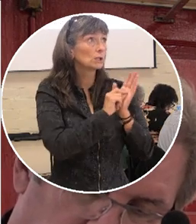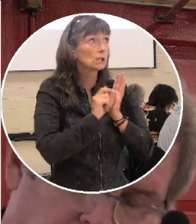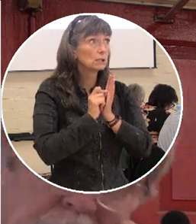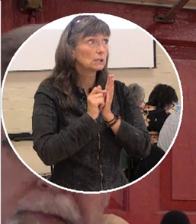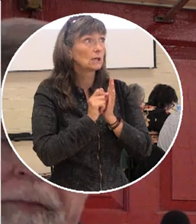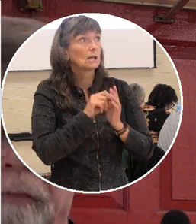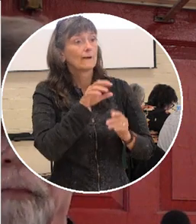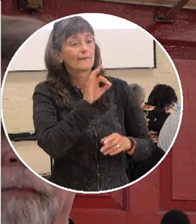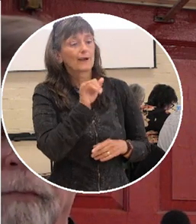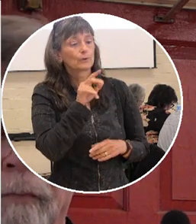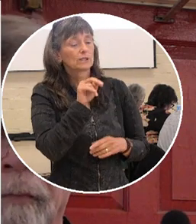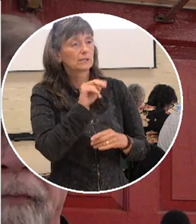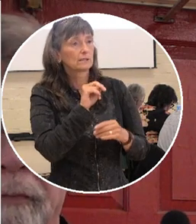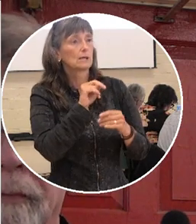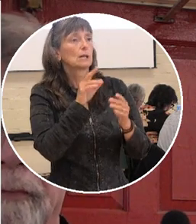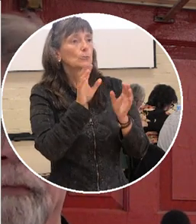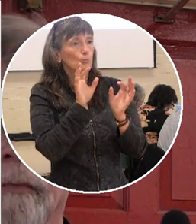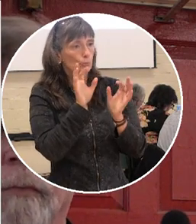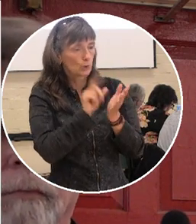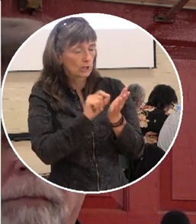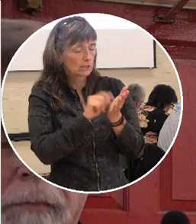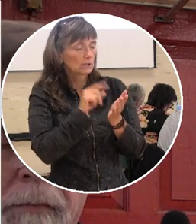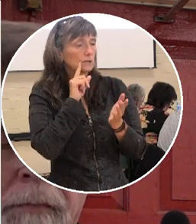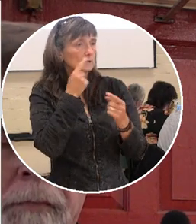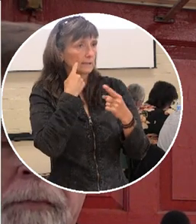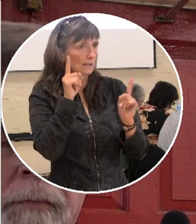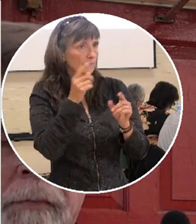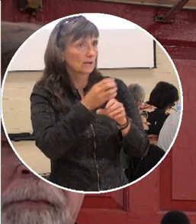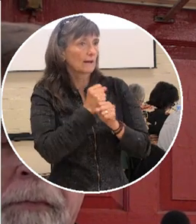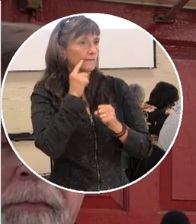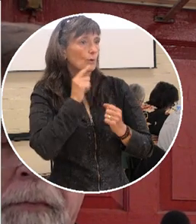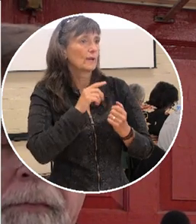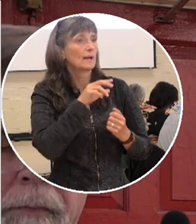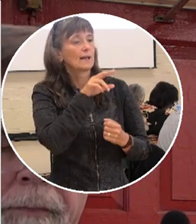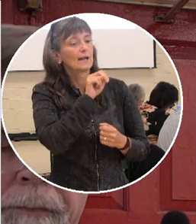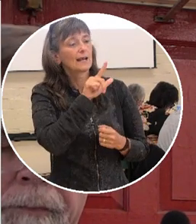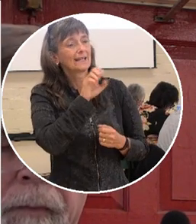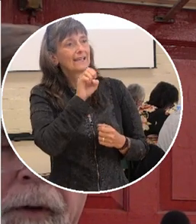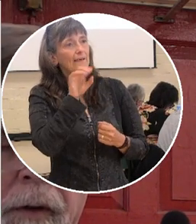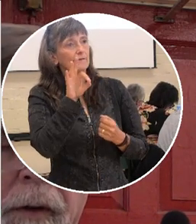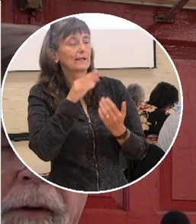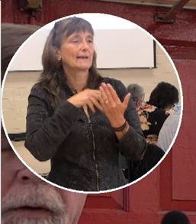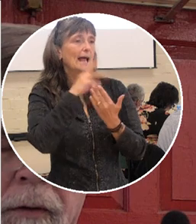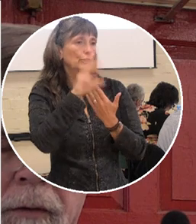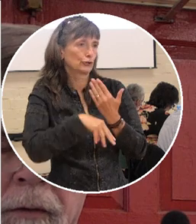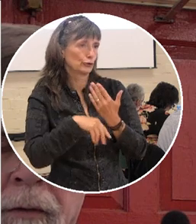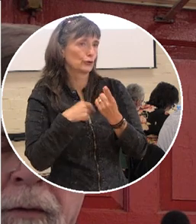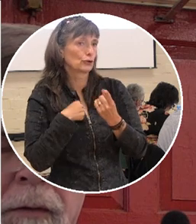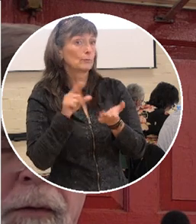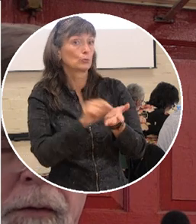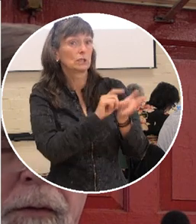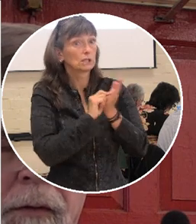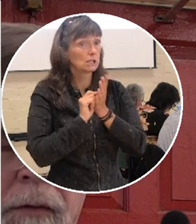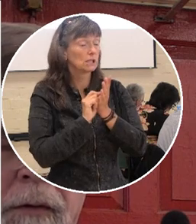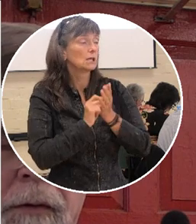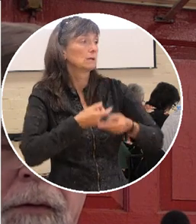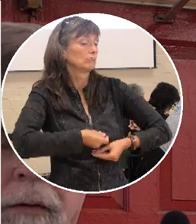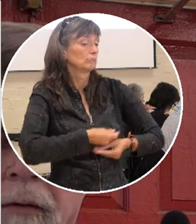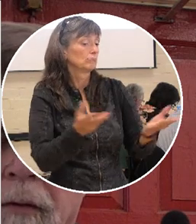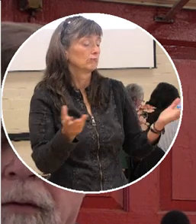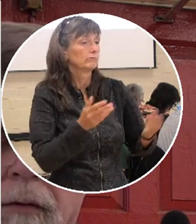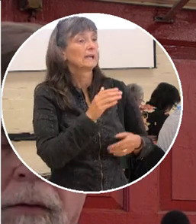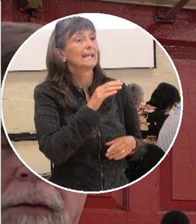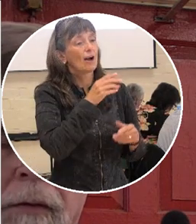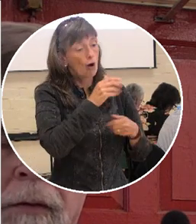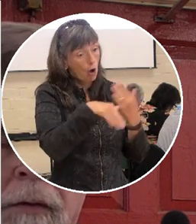bidder for the 2019-2020 NLEF calendars. Those calendars are distributed to